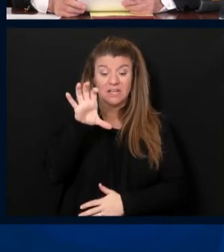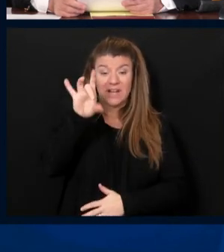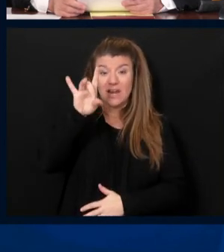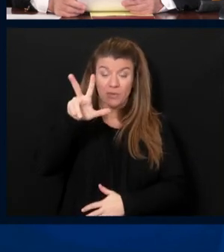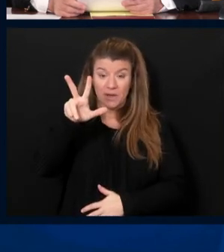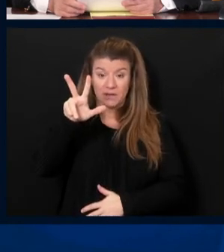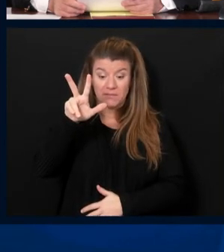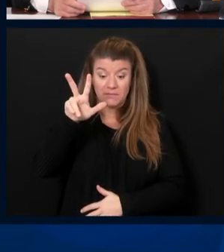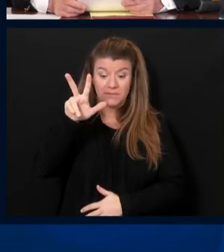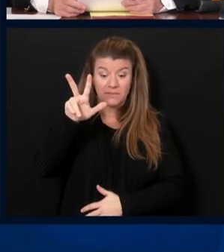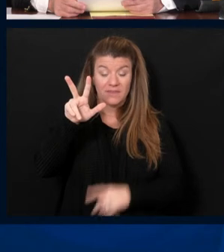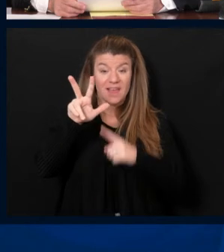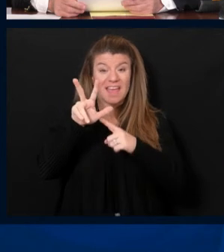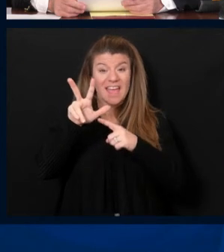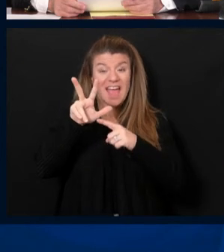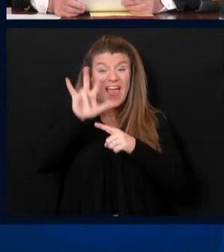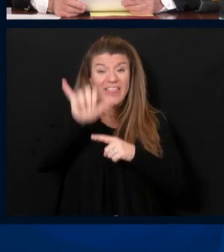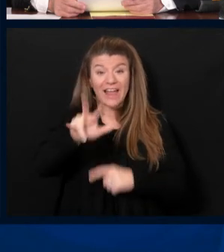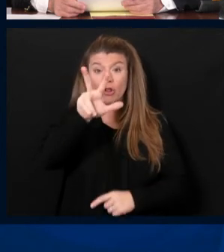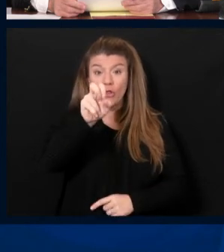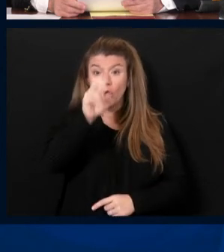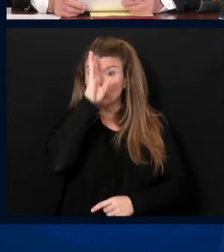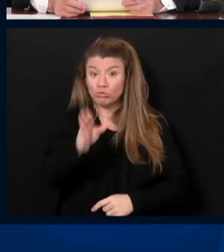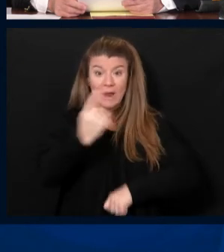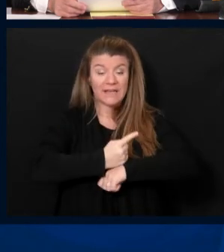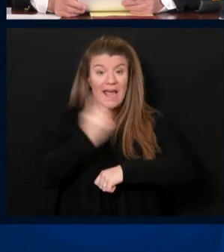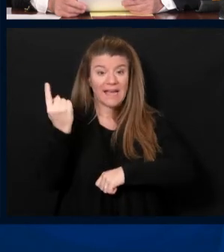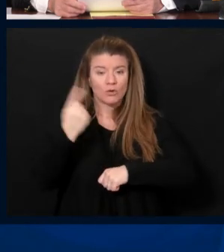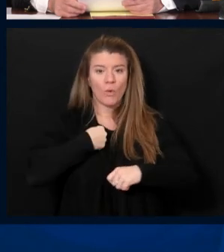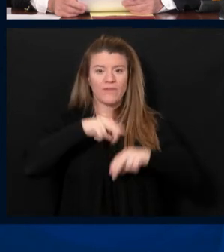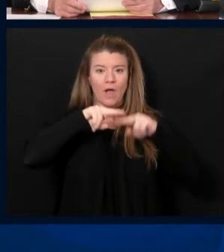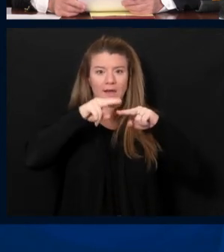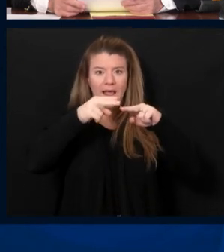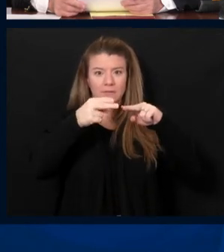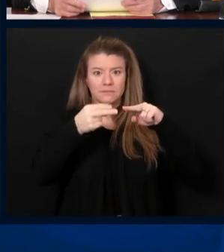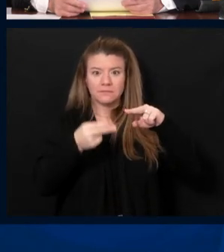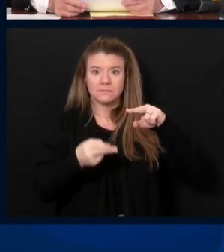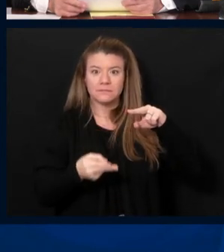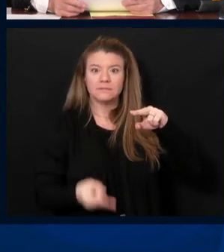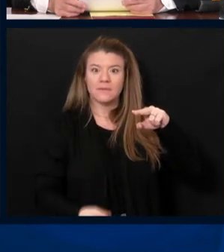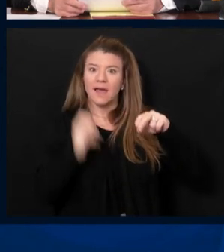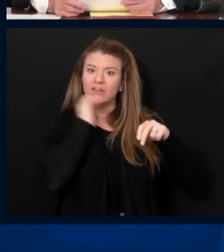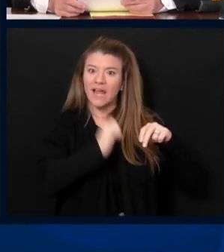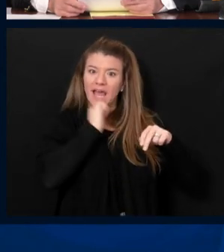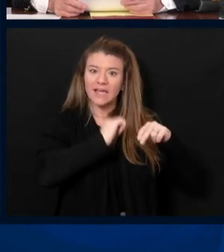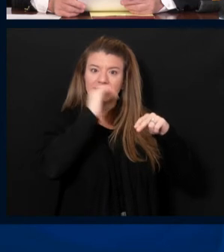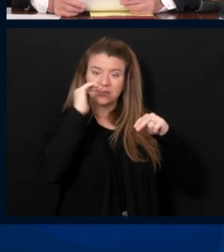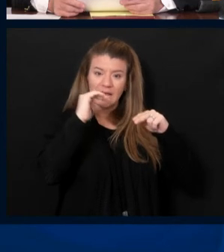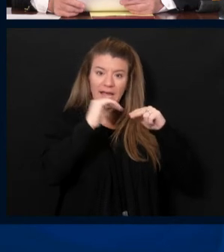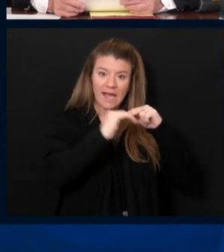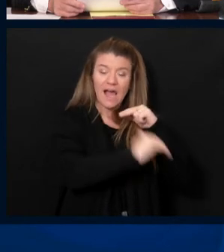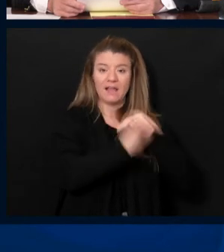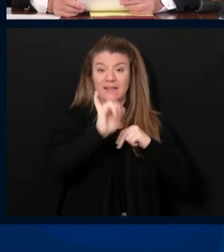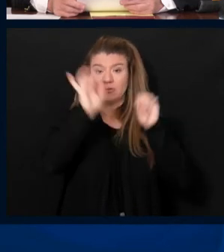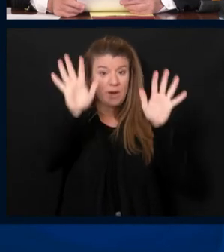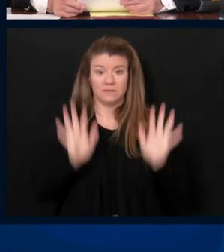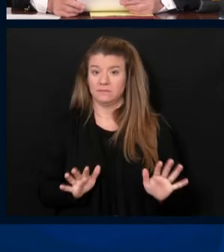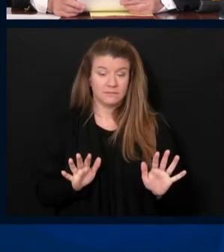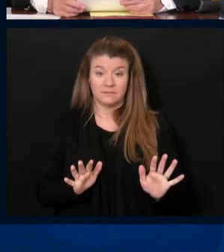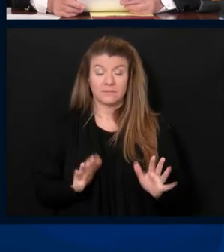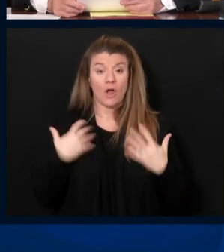11,683. That's 30 straight days that we've gone down in active cases in West Virginia. That's great.